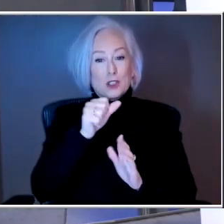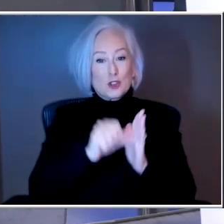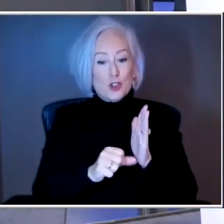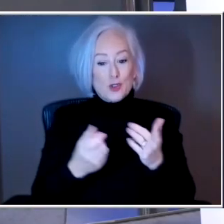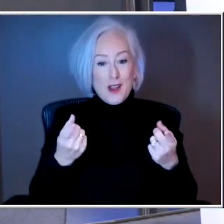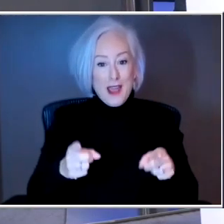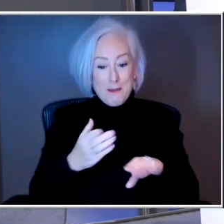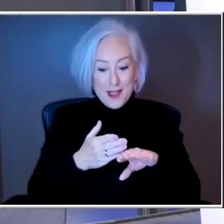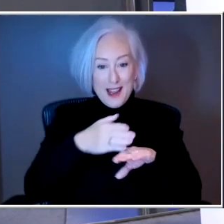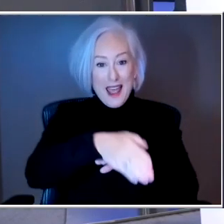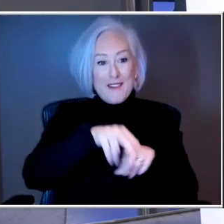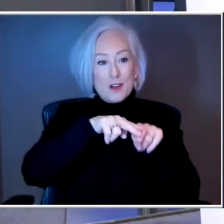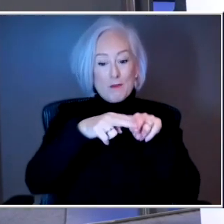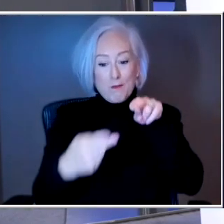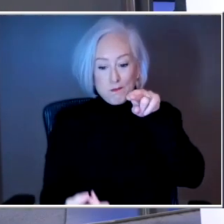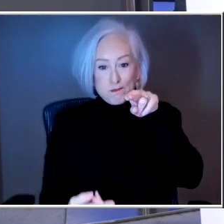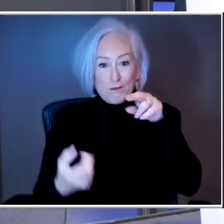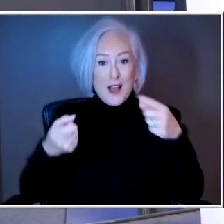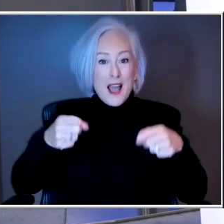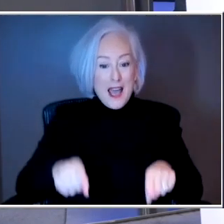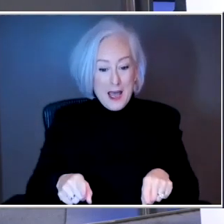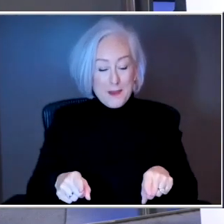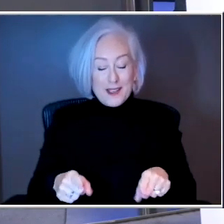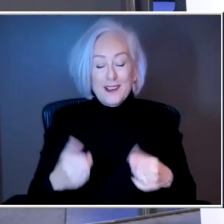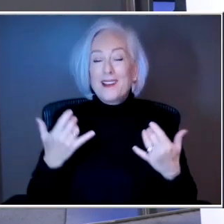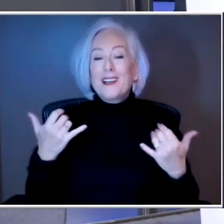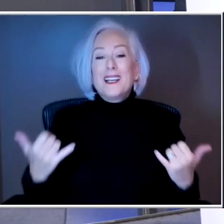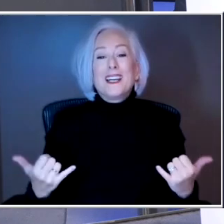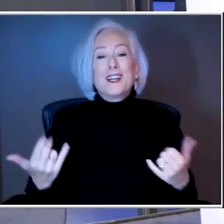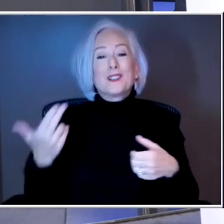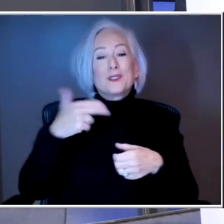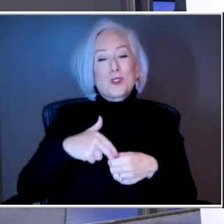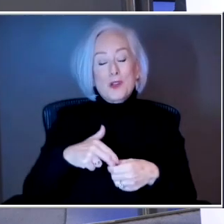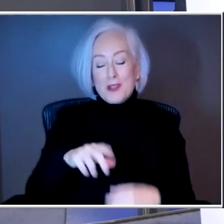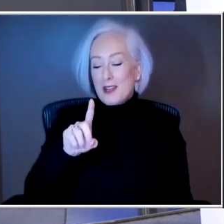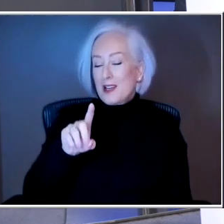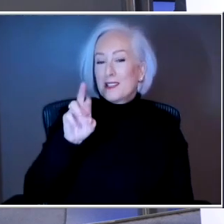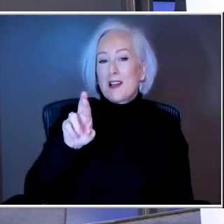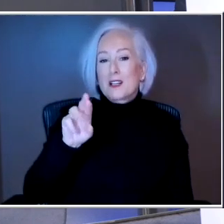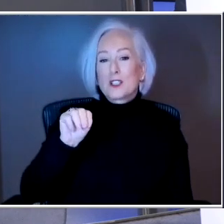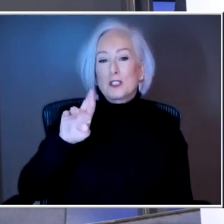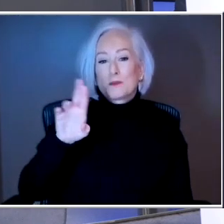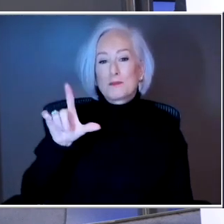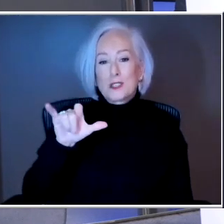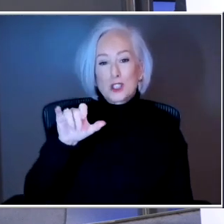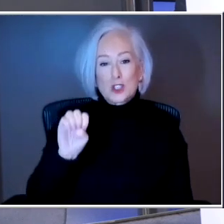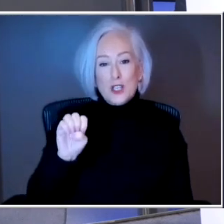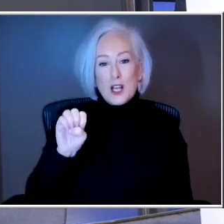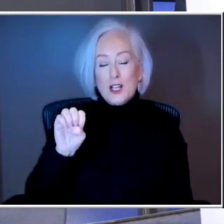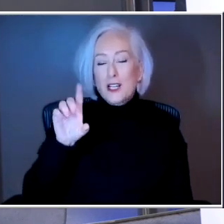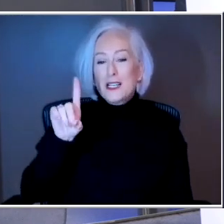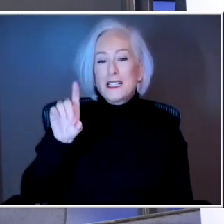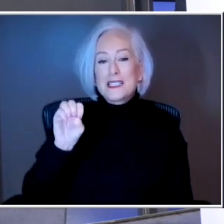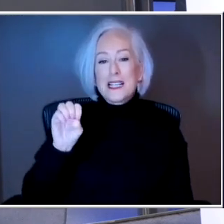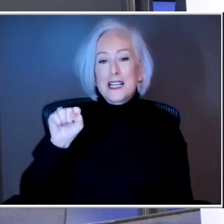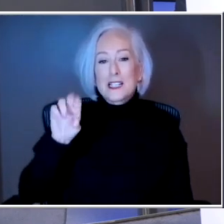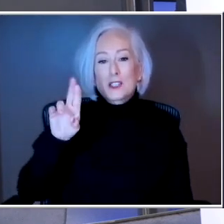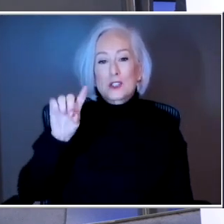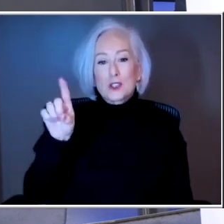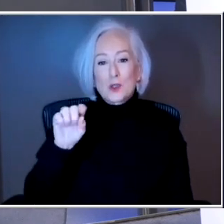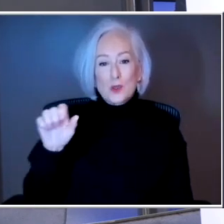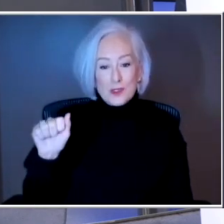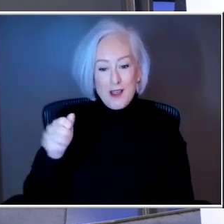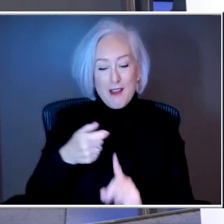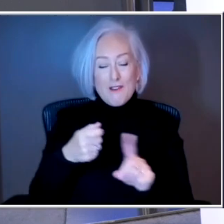this morning alongside Dr. Michelle D'Souza, a plastic surgeon here at the University of Kansas Health System. Great to have both of you here with us.